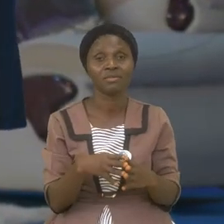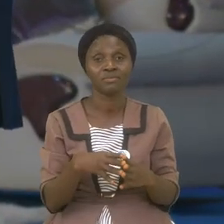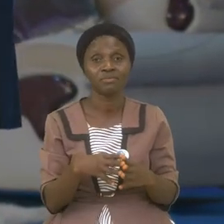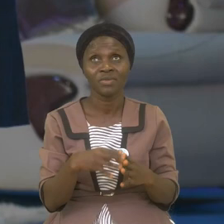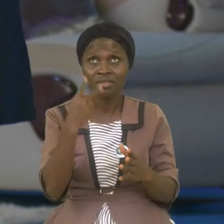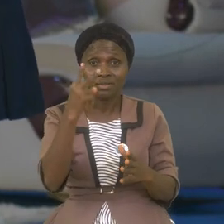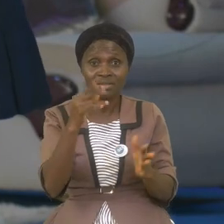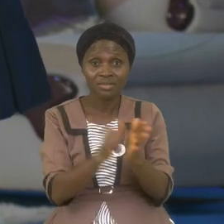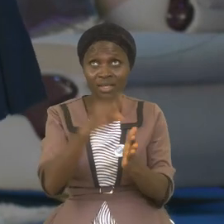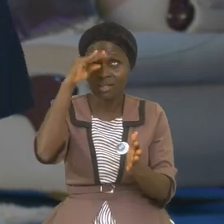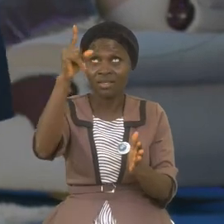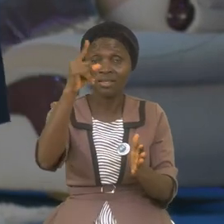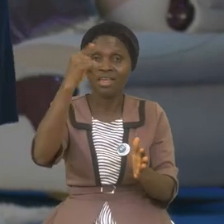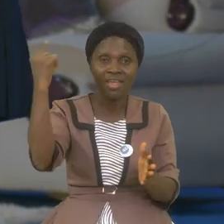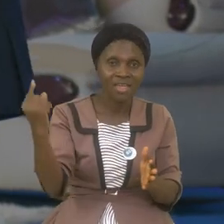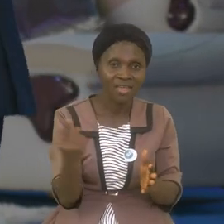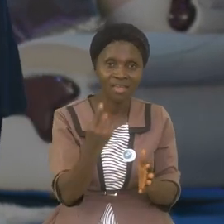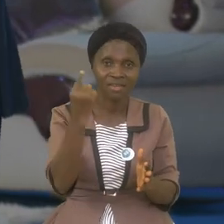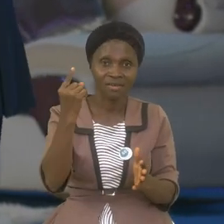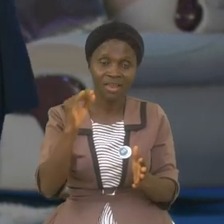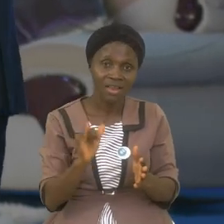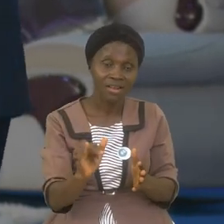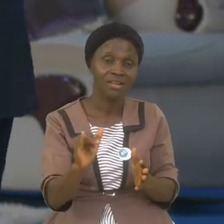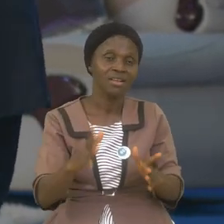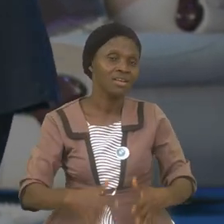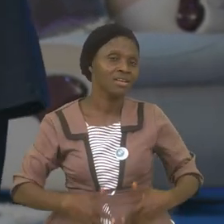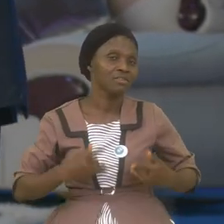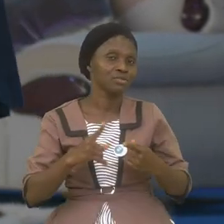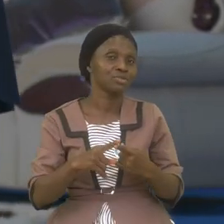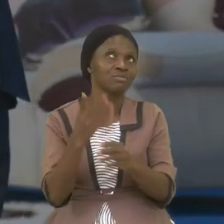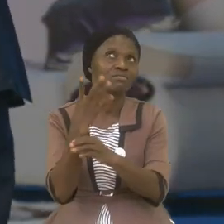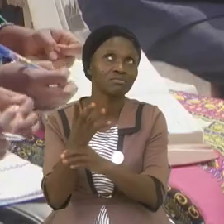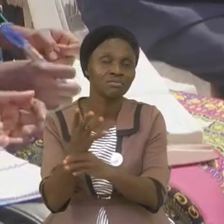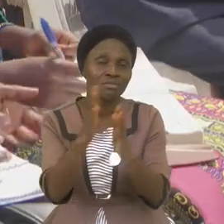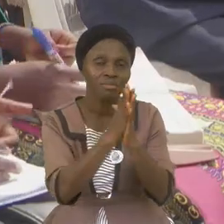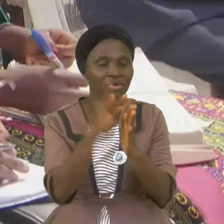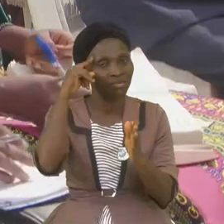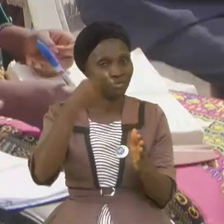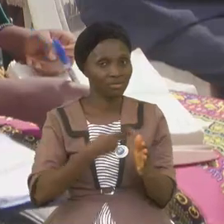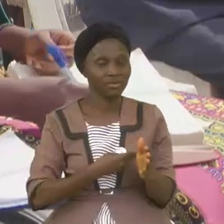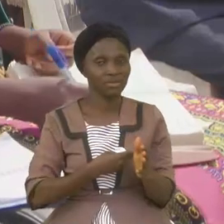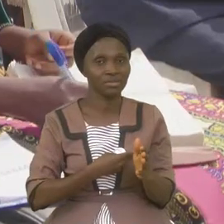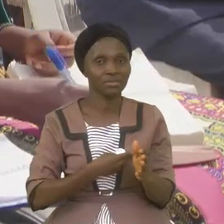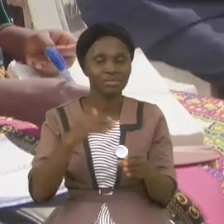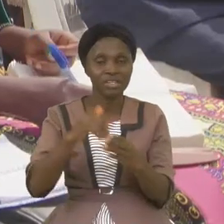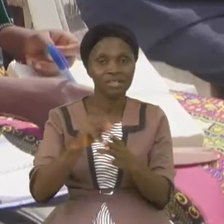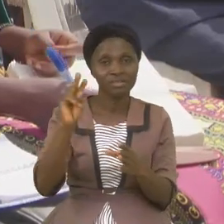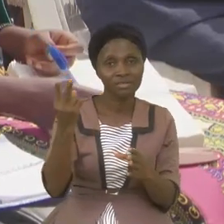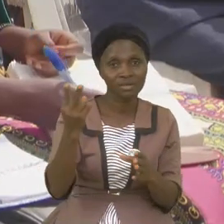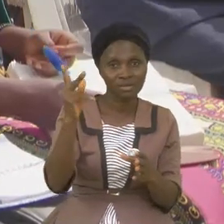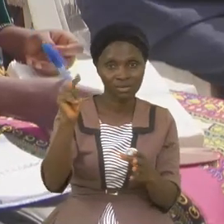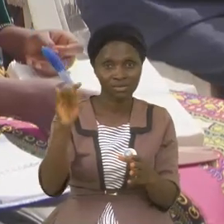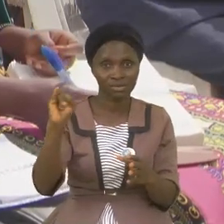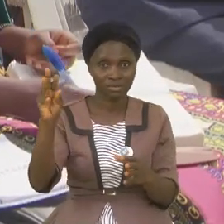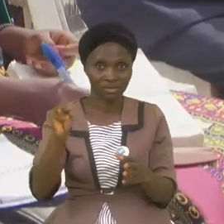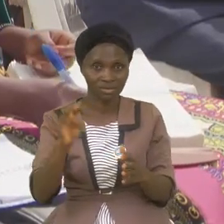to make intercession for them. Able. Look at 2 Timothy chapter 1, reading from verse 12.